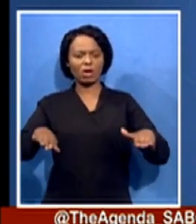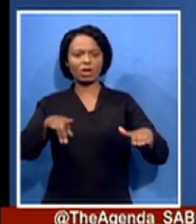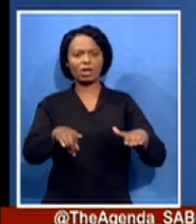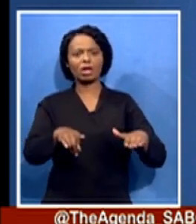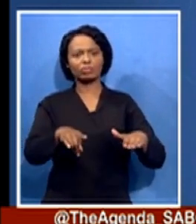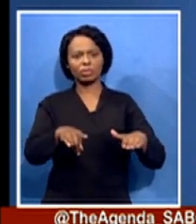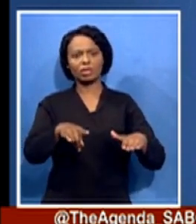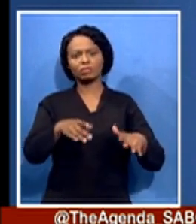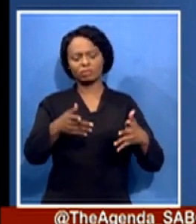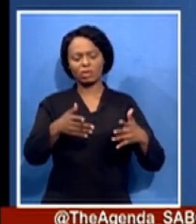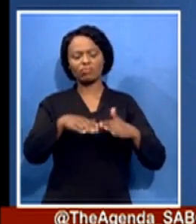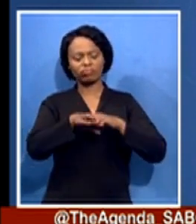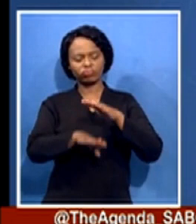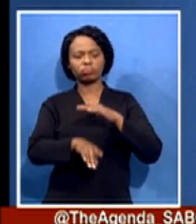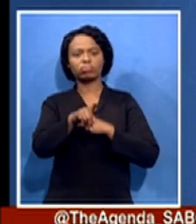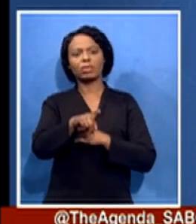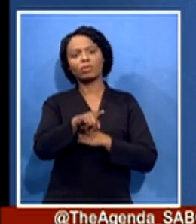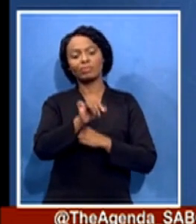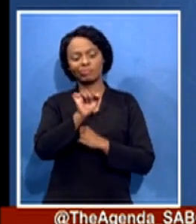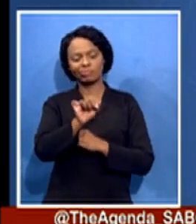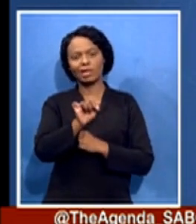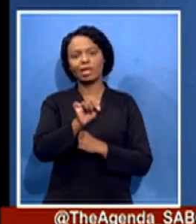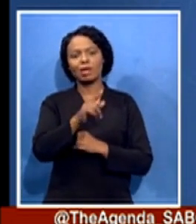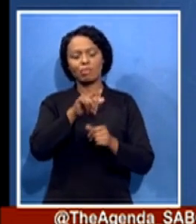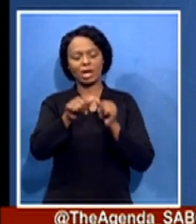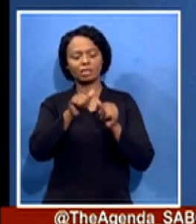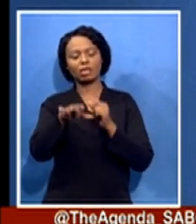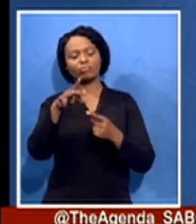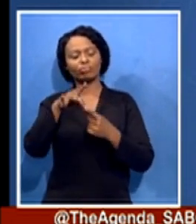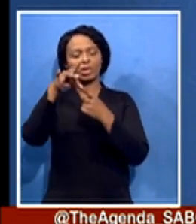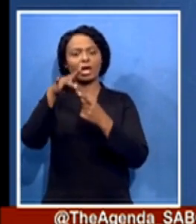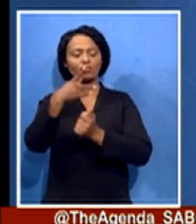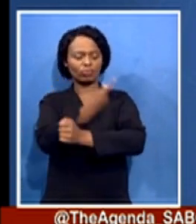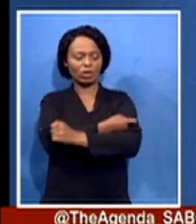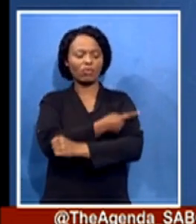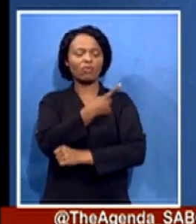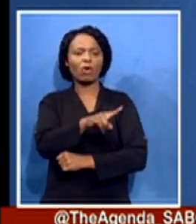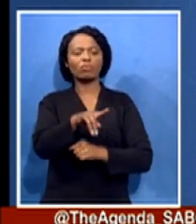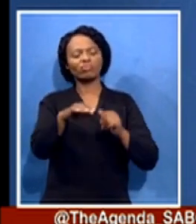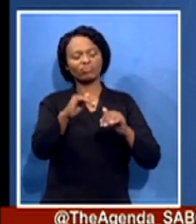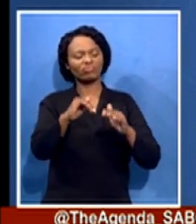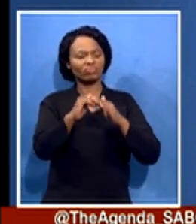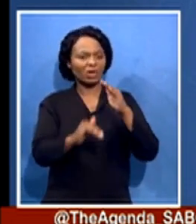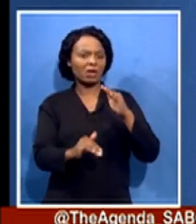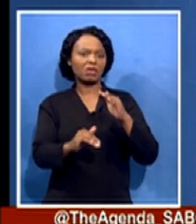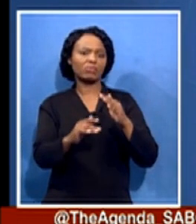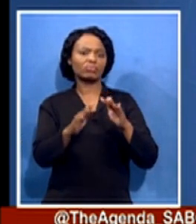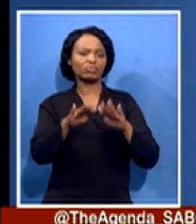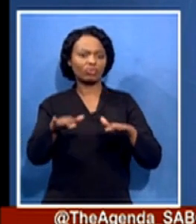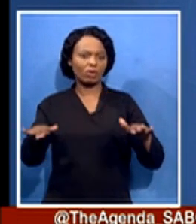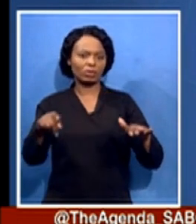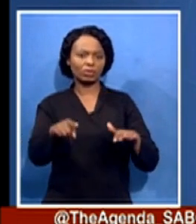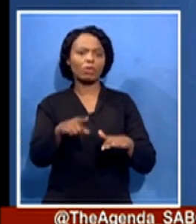in fact, to younger children. So giving vaccines to children, to adolescents, is something that we